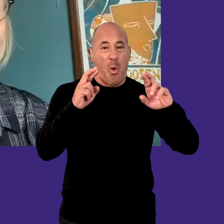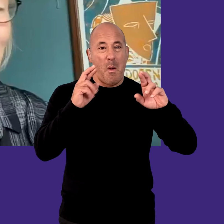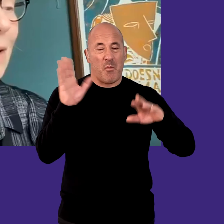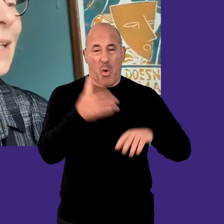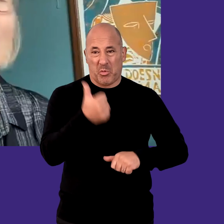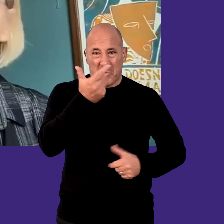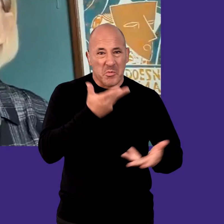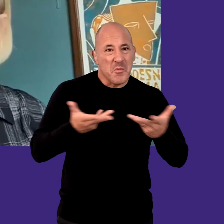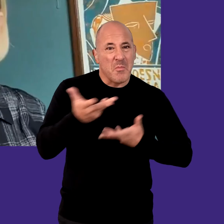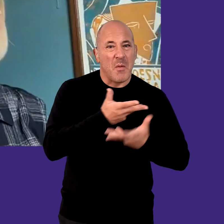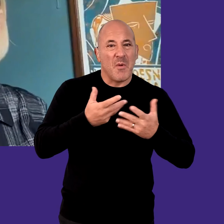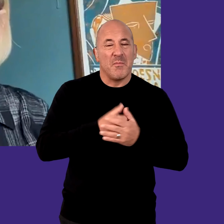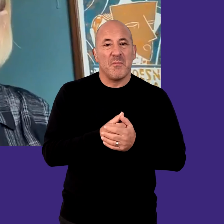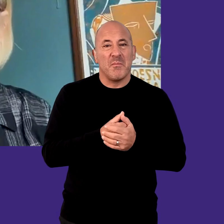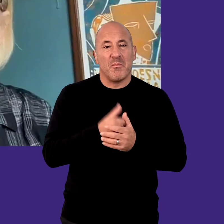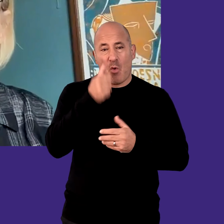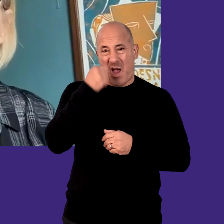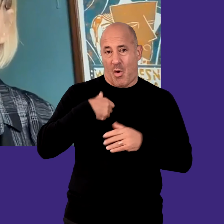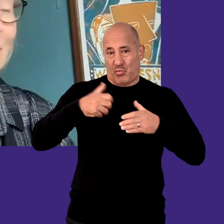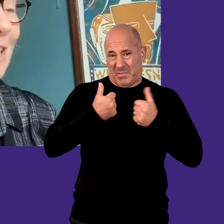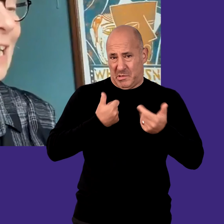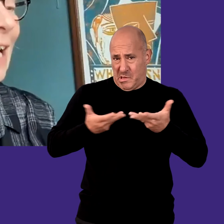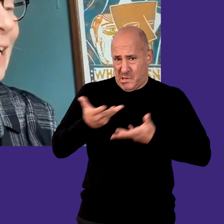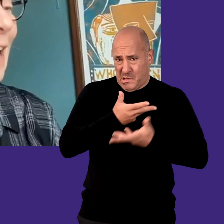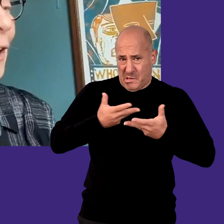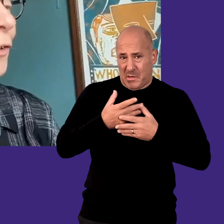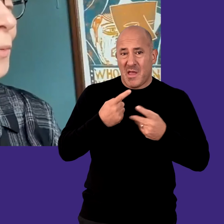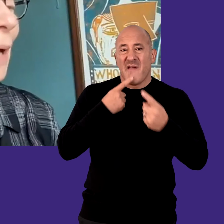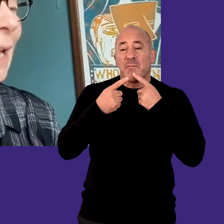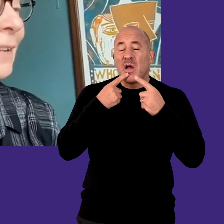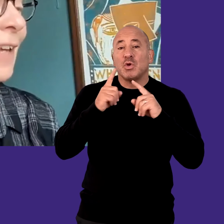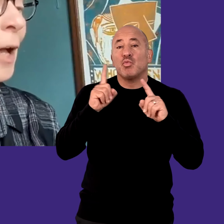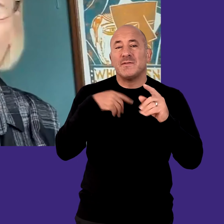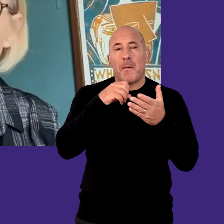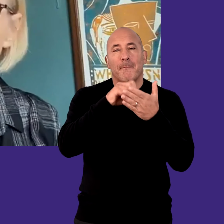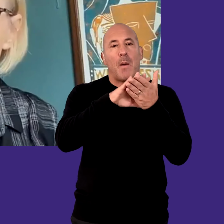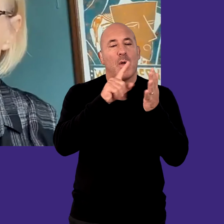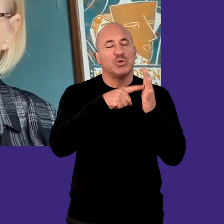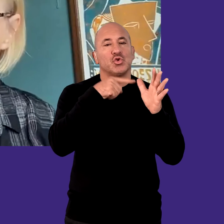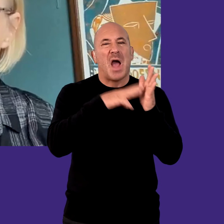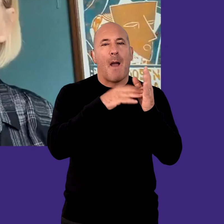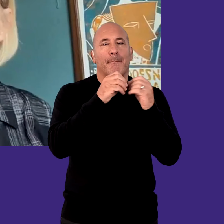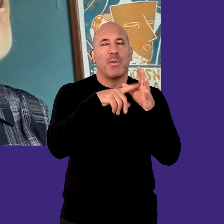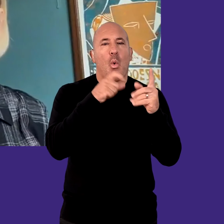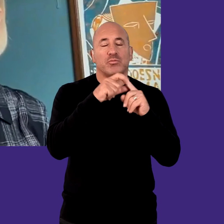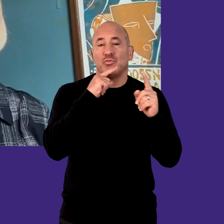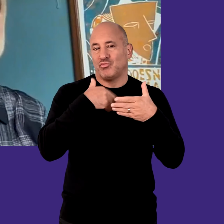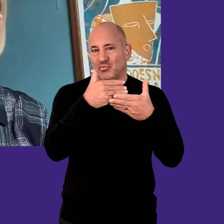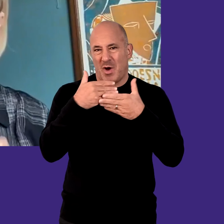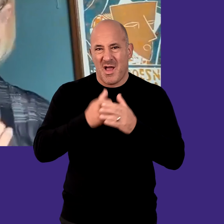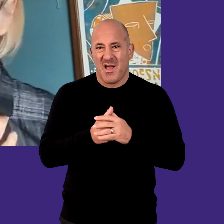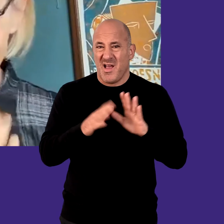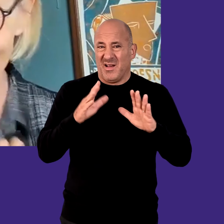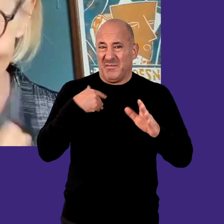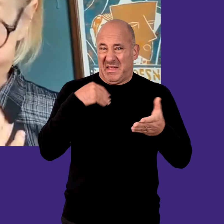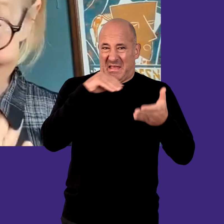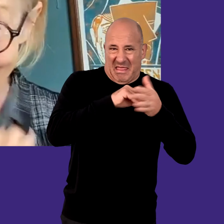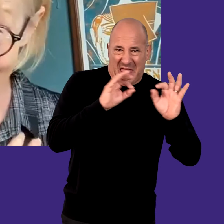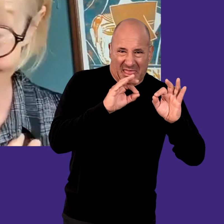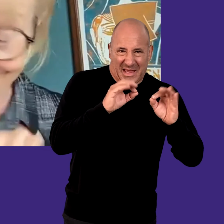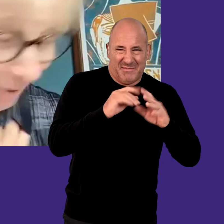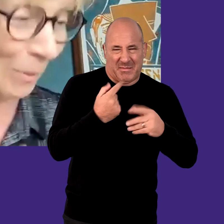Discussion. I know we had a good discussion in our group, and we'll share any information that was on the Jamboard, although I have to confess